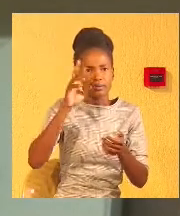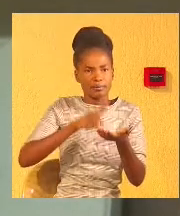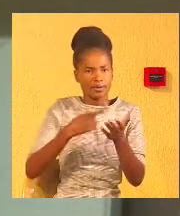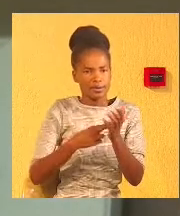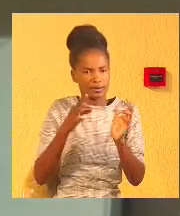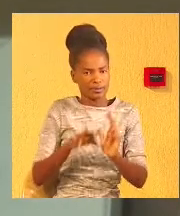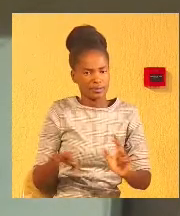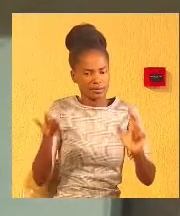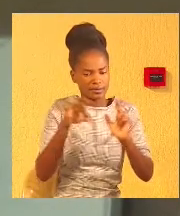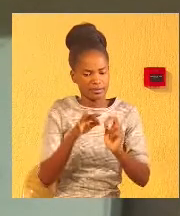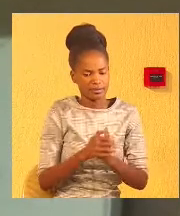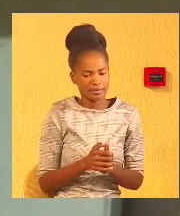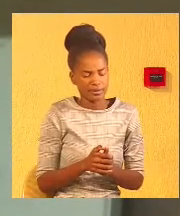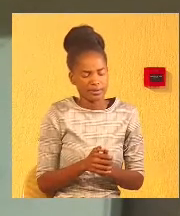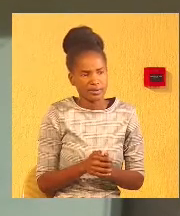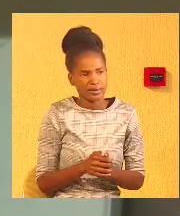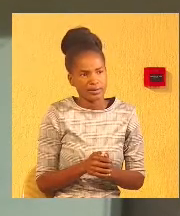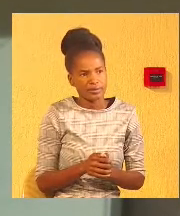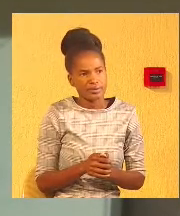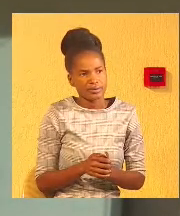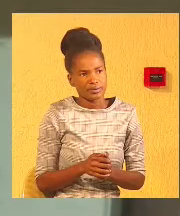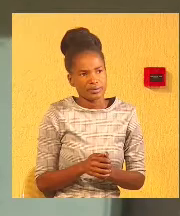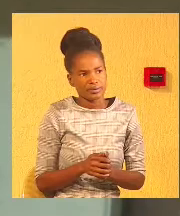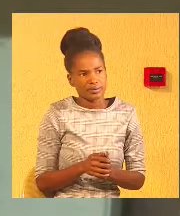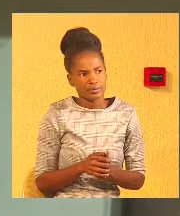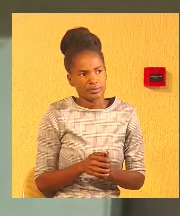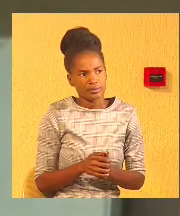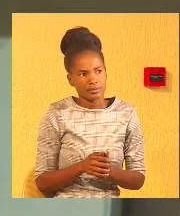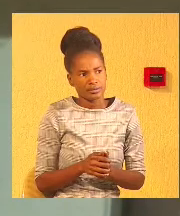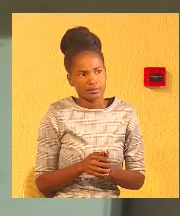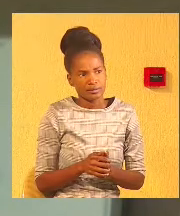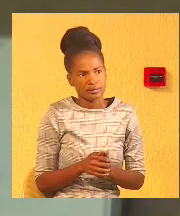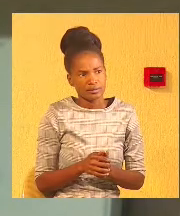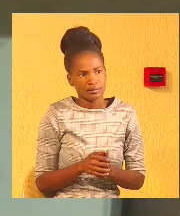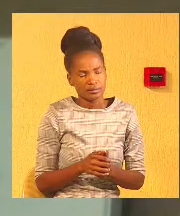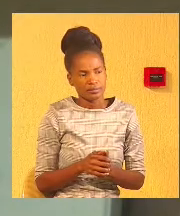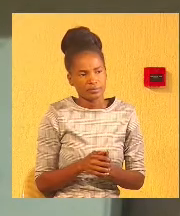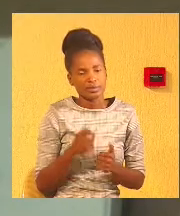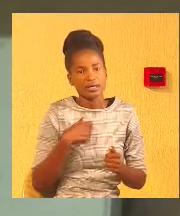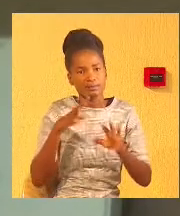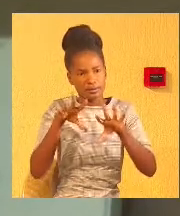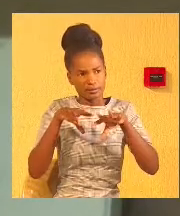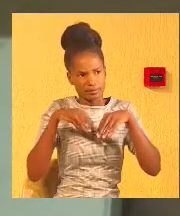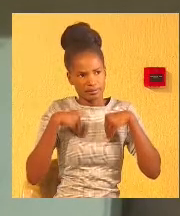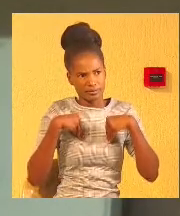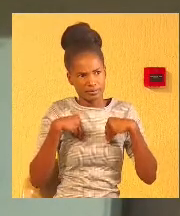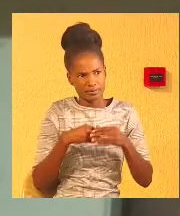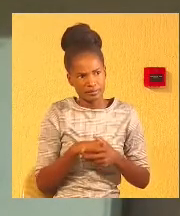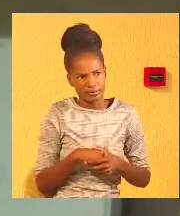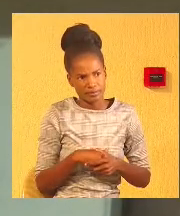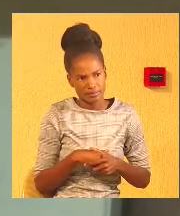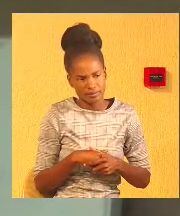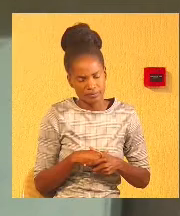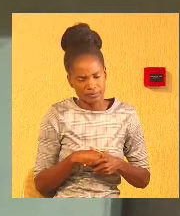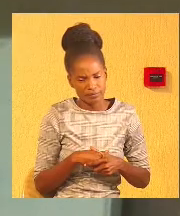think the needs of felt, I agree, and I also concur with the panelists have put